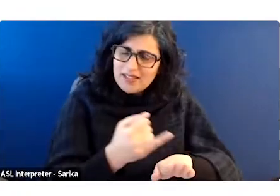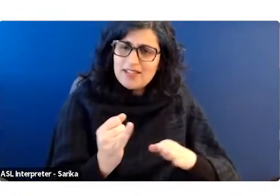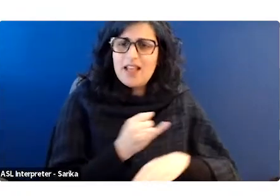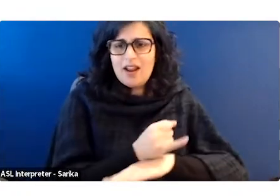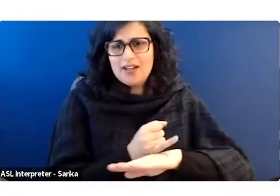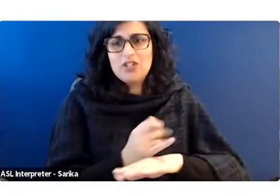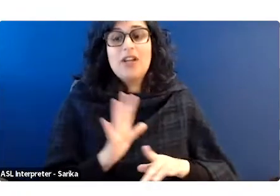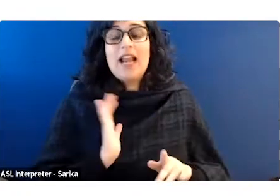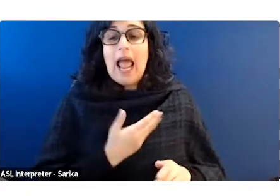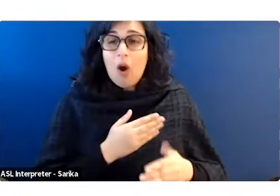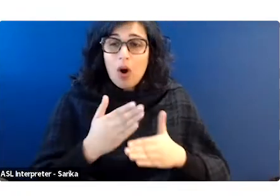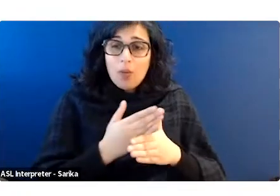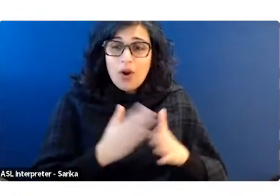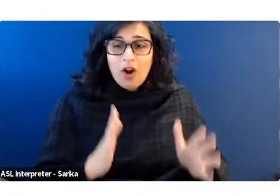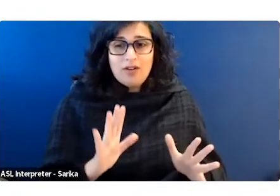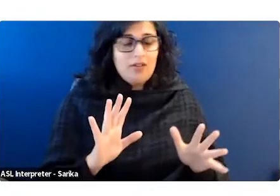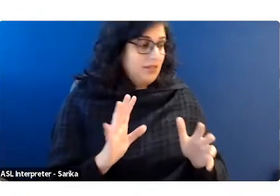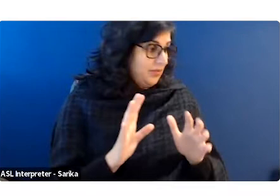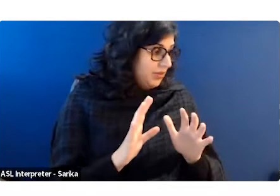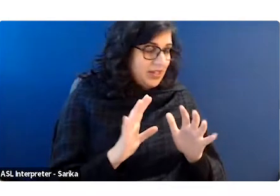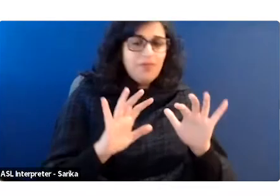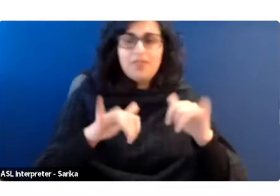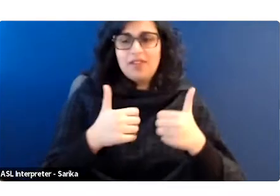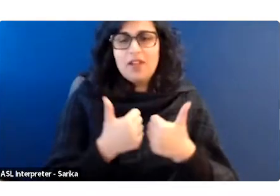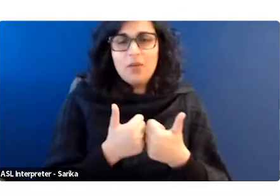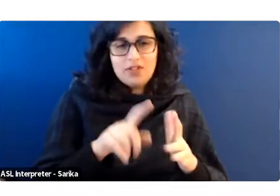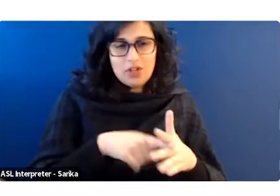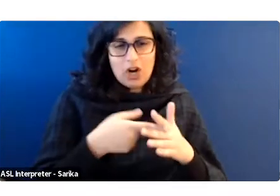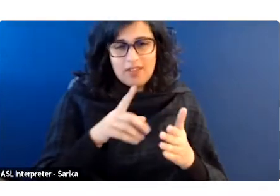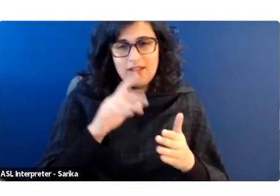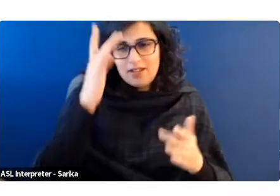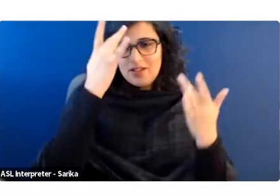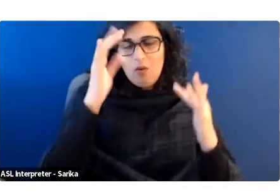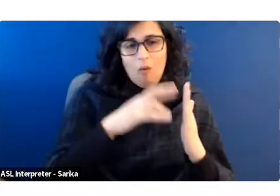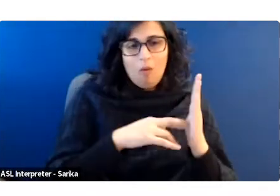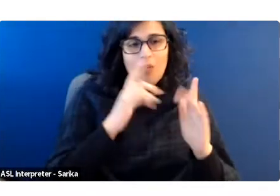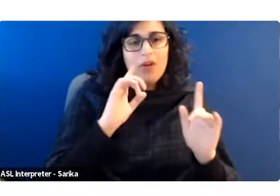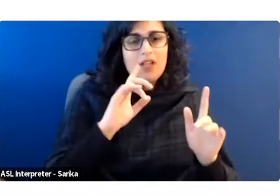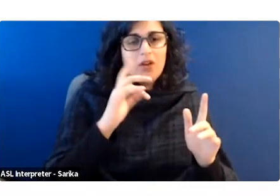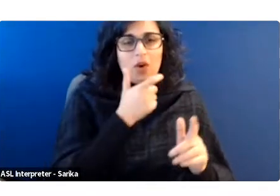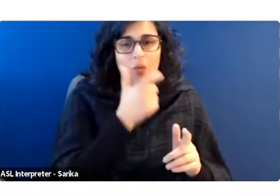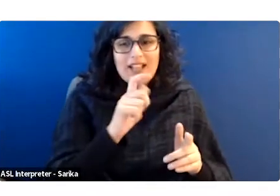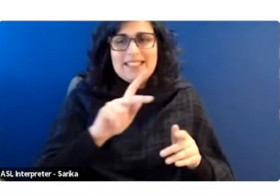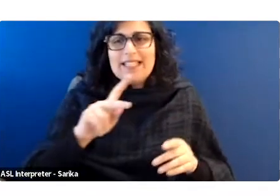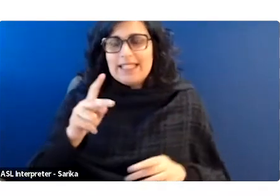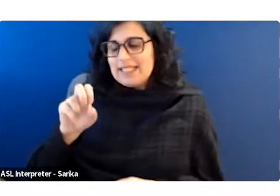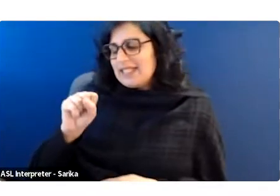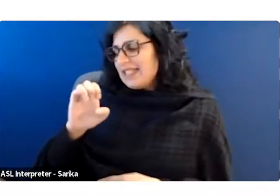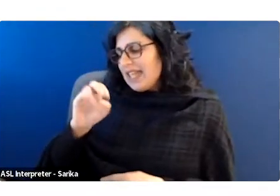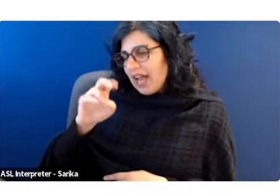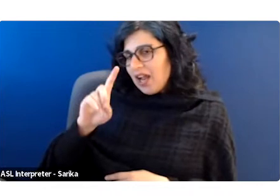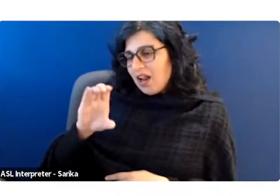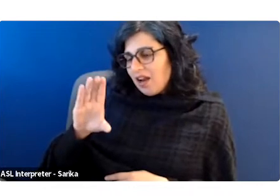our partners, this collaboration, we collaborated with Smart Wool because we launched a second cut project where we started taking back